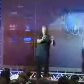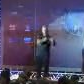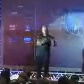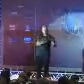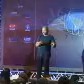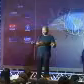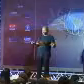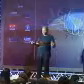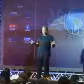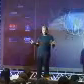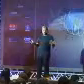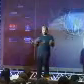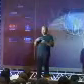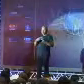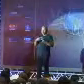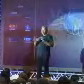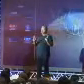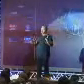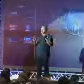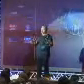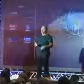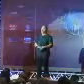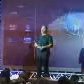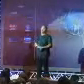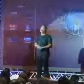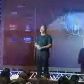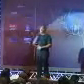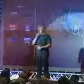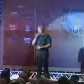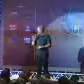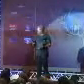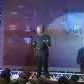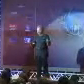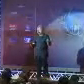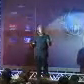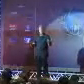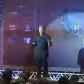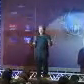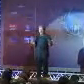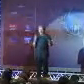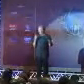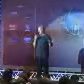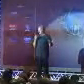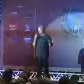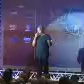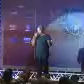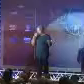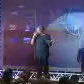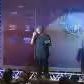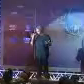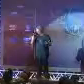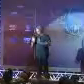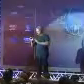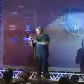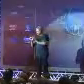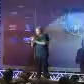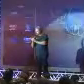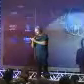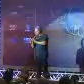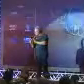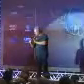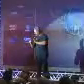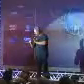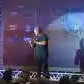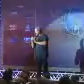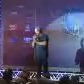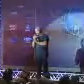where you can study it. The only existing implementation of the Ada language is